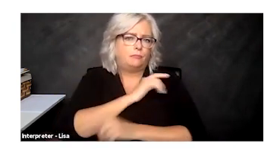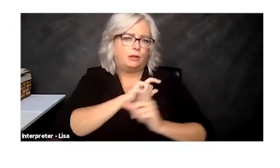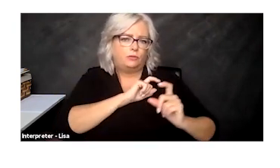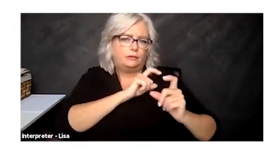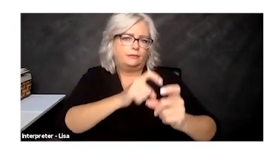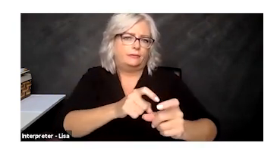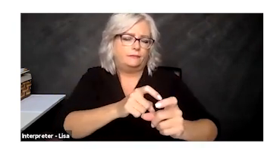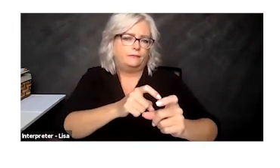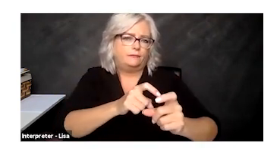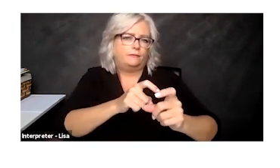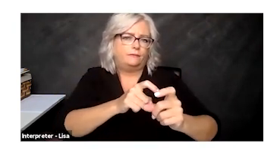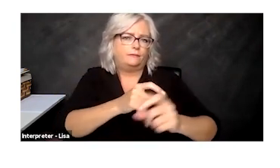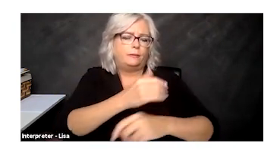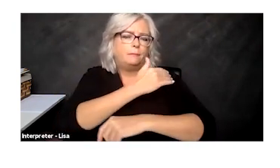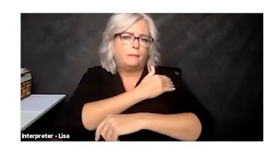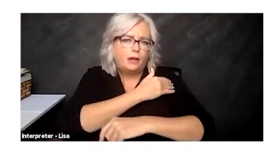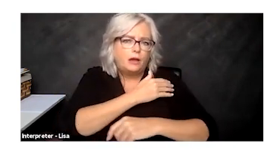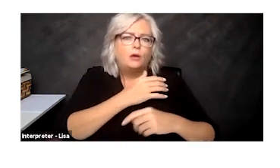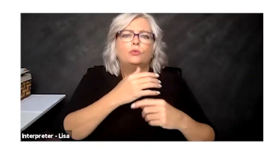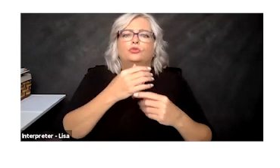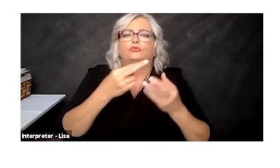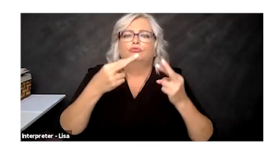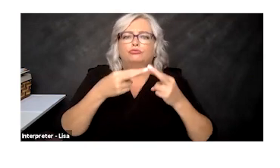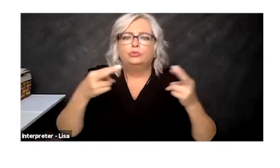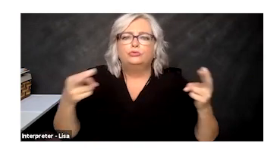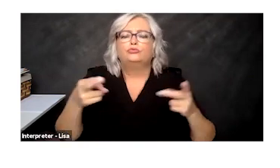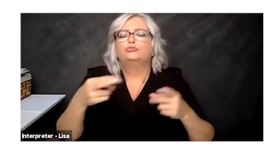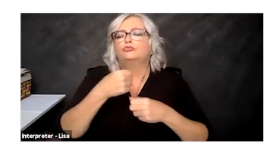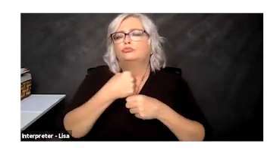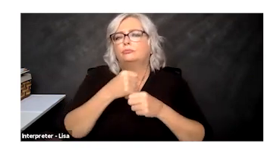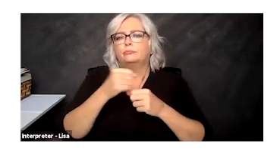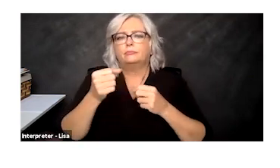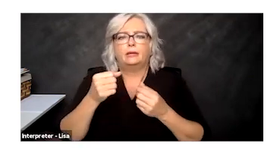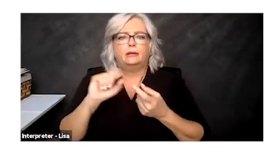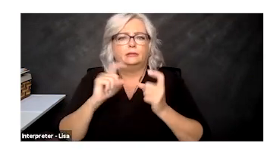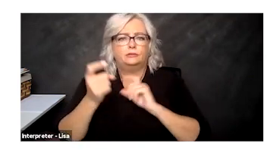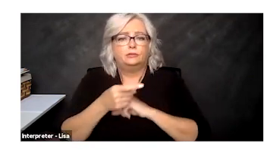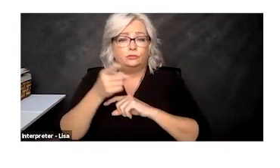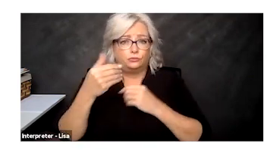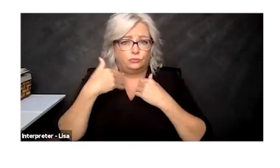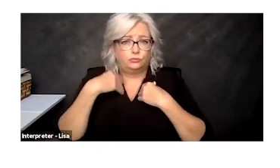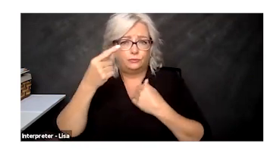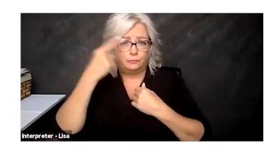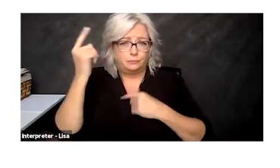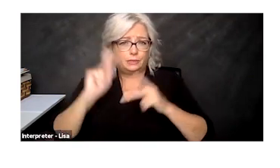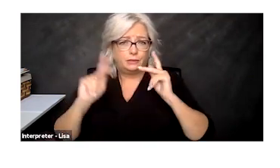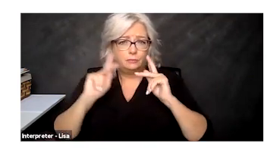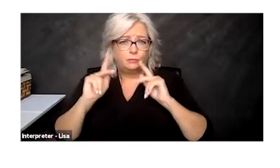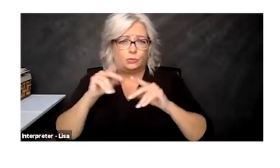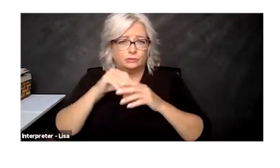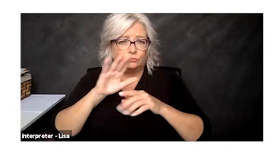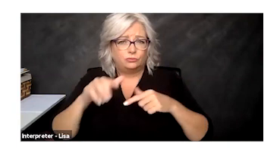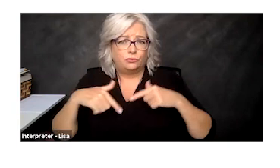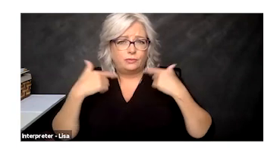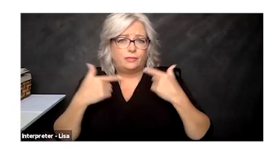and resources to create change. If you have a Black person in your life and they don't feel empowered to be honest with